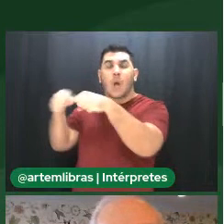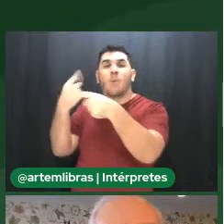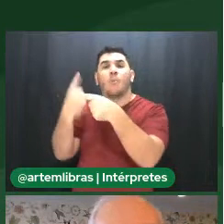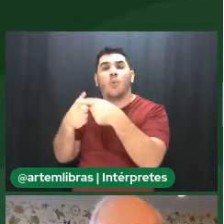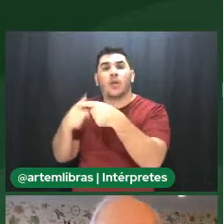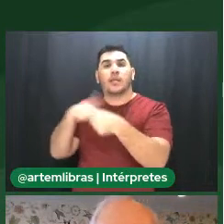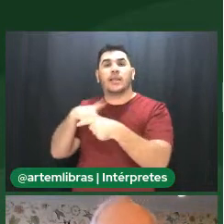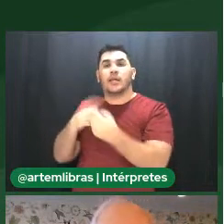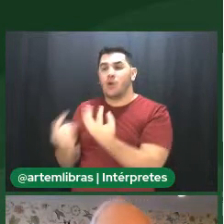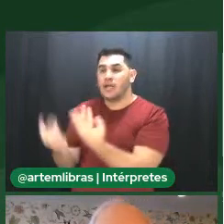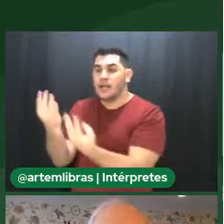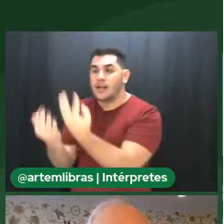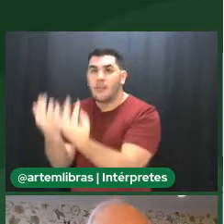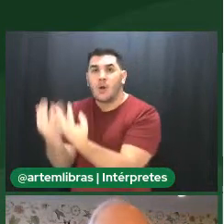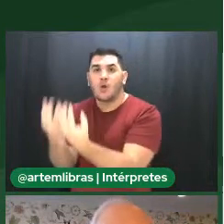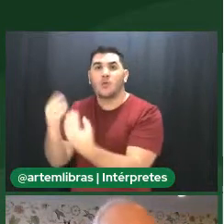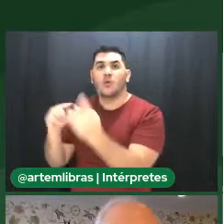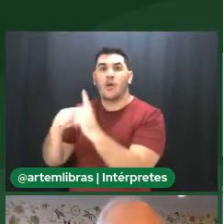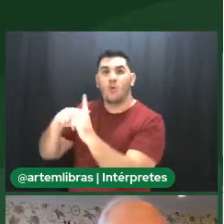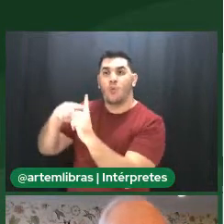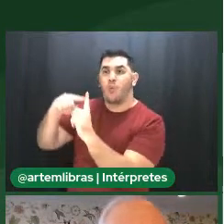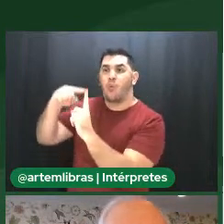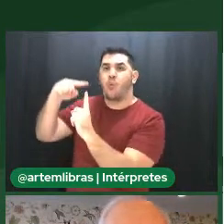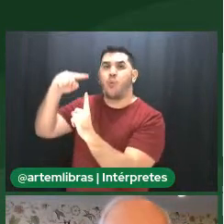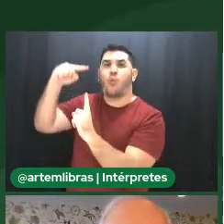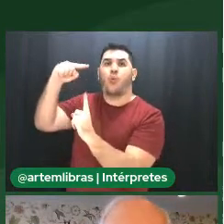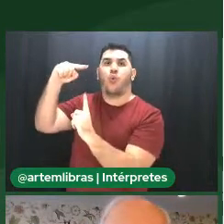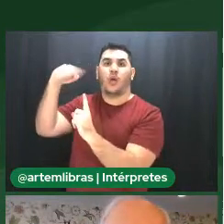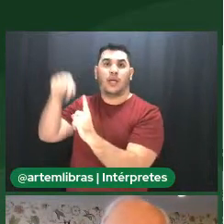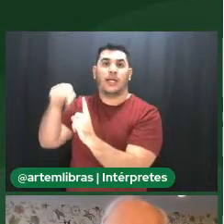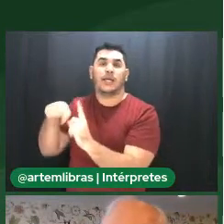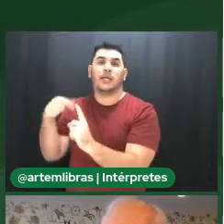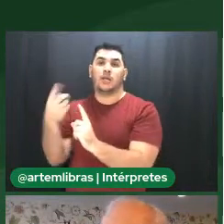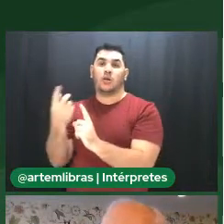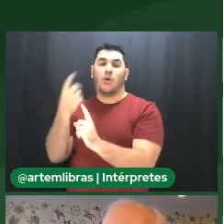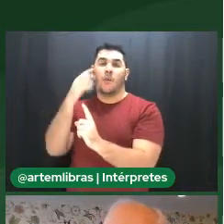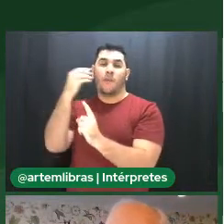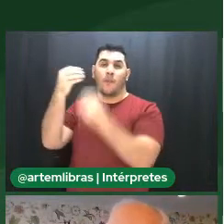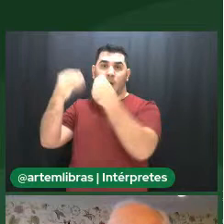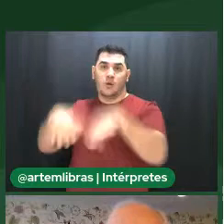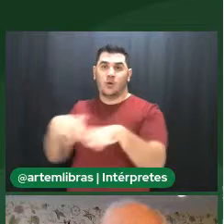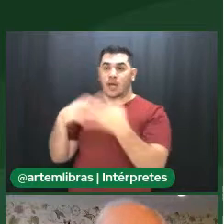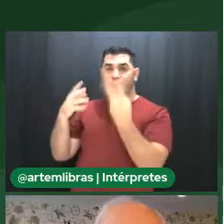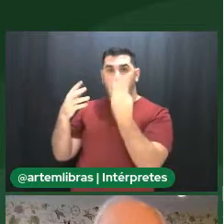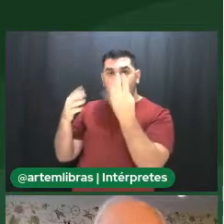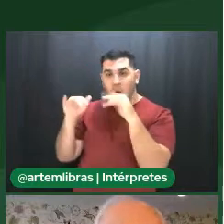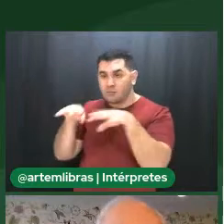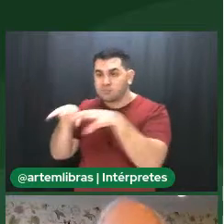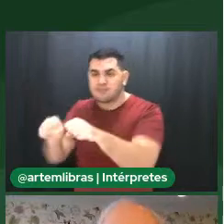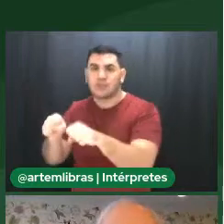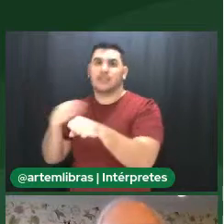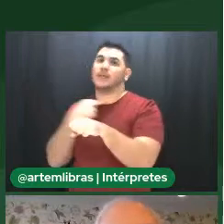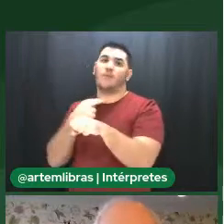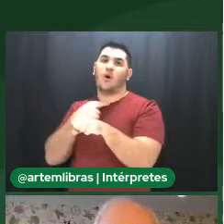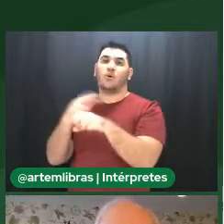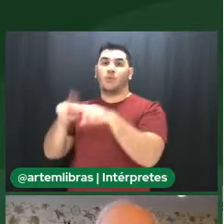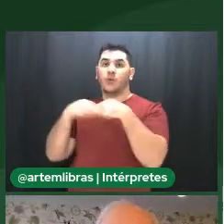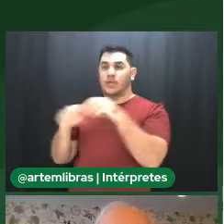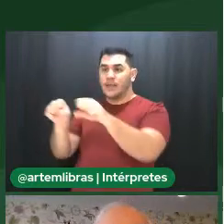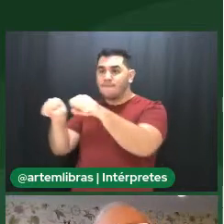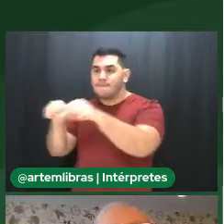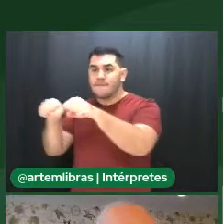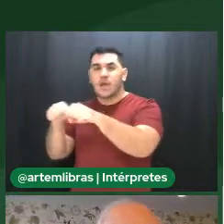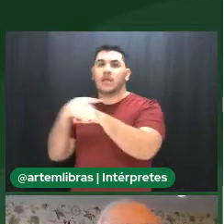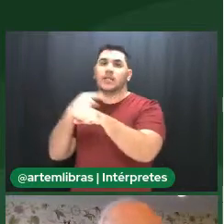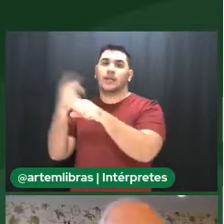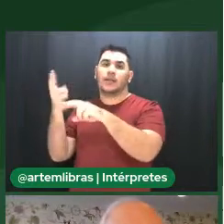your hair and maybe burn your face and cause other injuries. And so this is the richer perspective